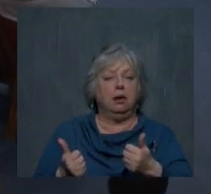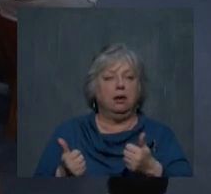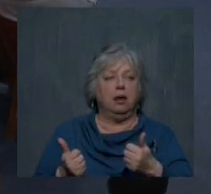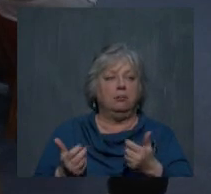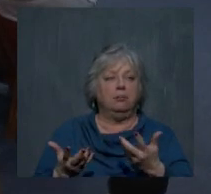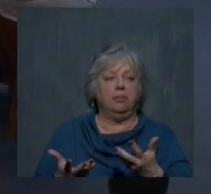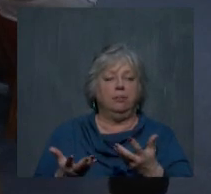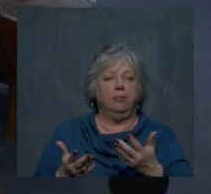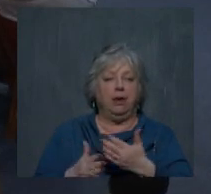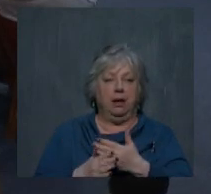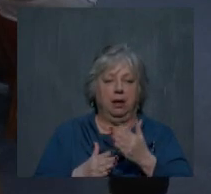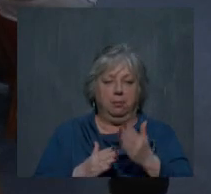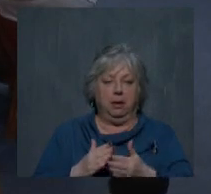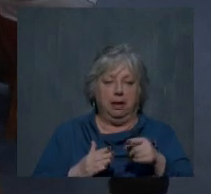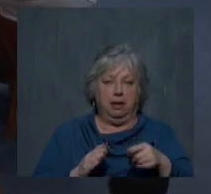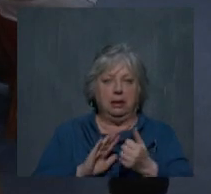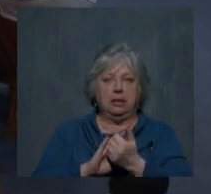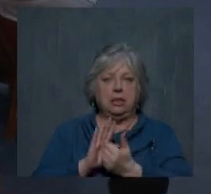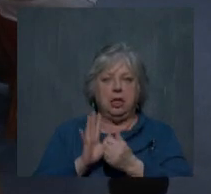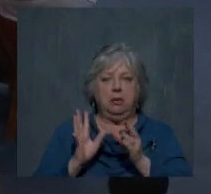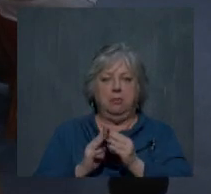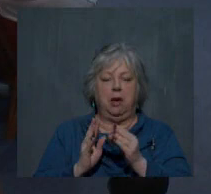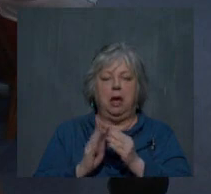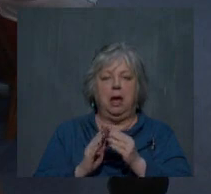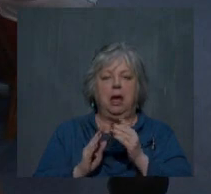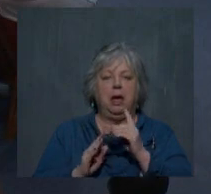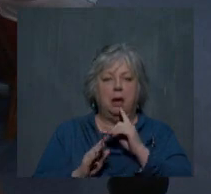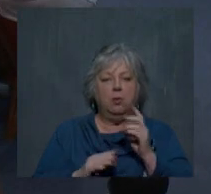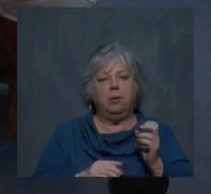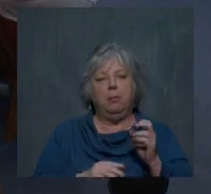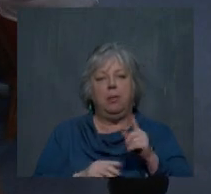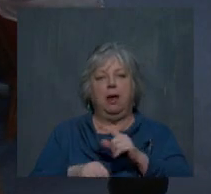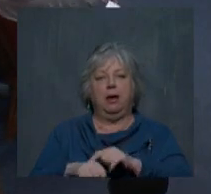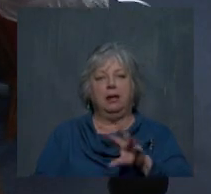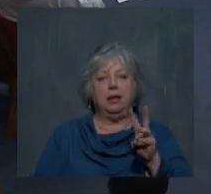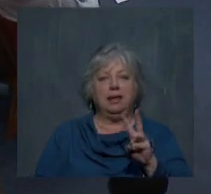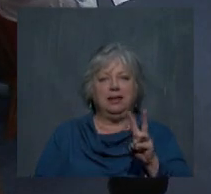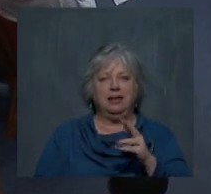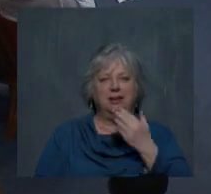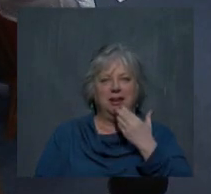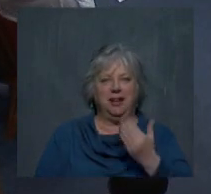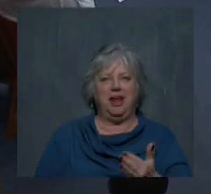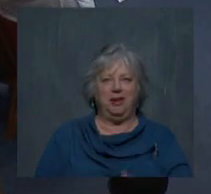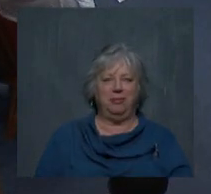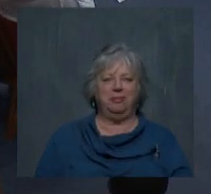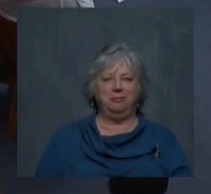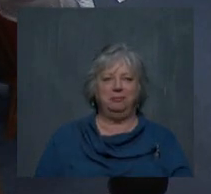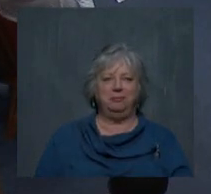complete this agenda meeting, and we'll be back here at 6 o'clock. Thank you.